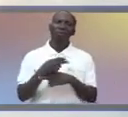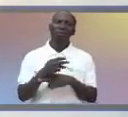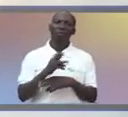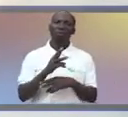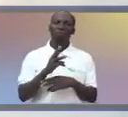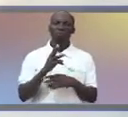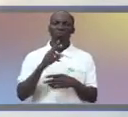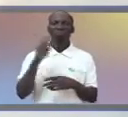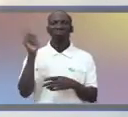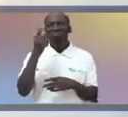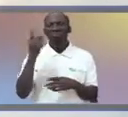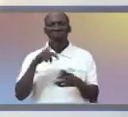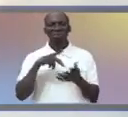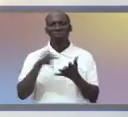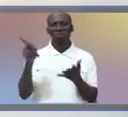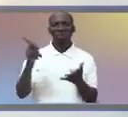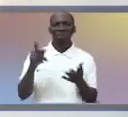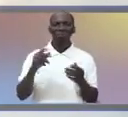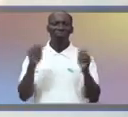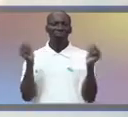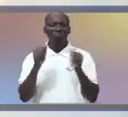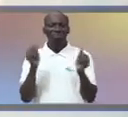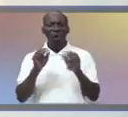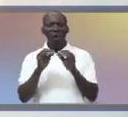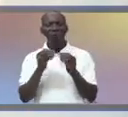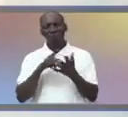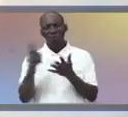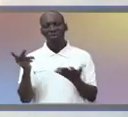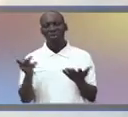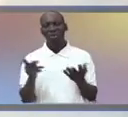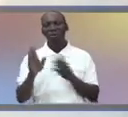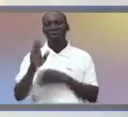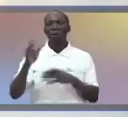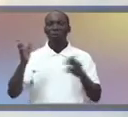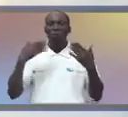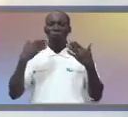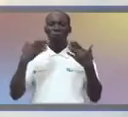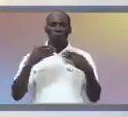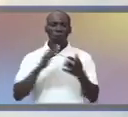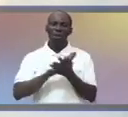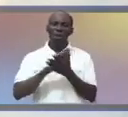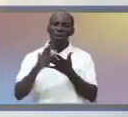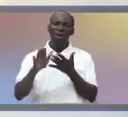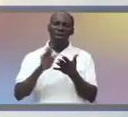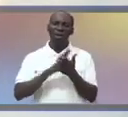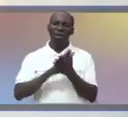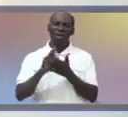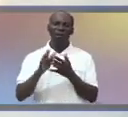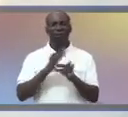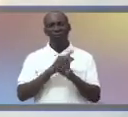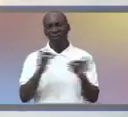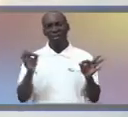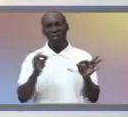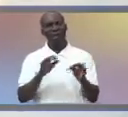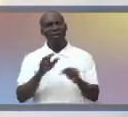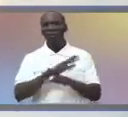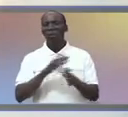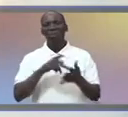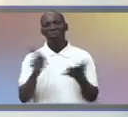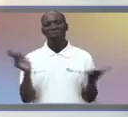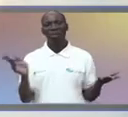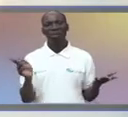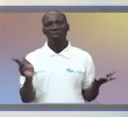office wotua ho bills nyankopɔn mframa ɛyɛ papa ɛkyɛn fan ɛkyɛn aircondition ɔde ma wo firii na ɔka asɛm kyerɛ